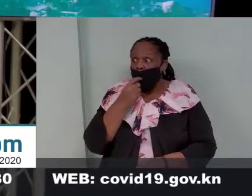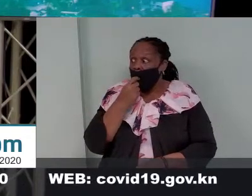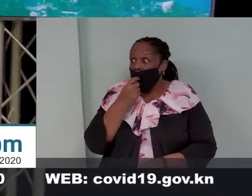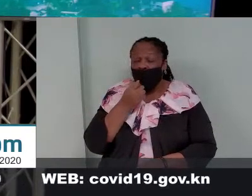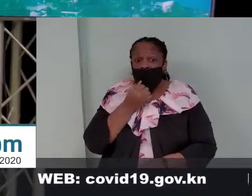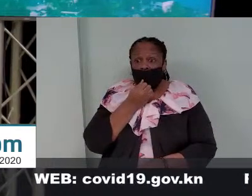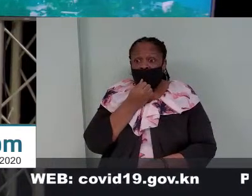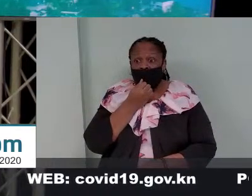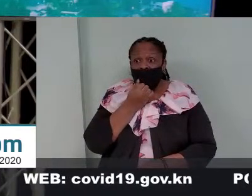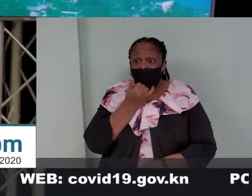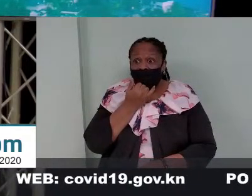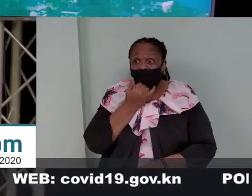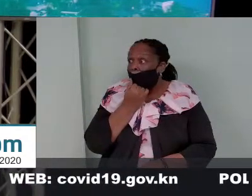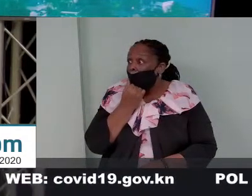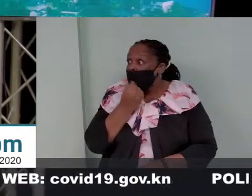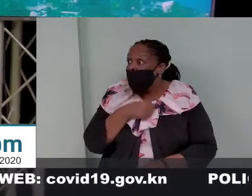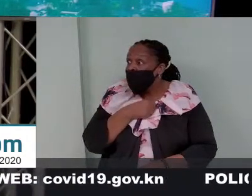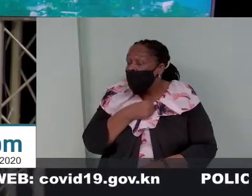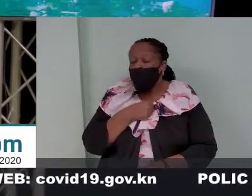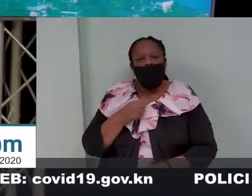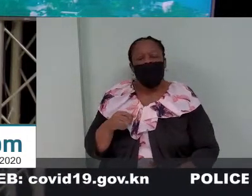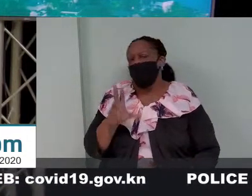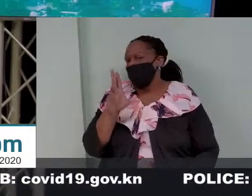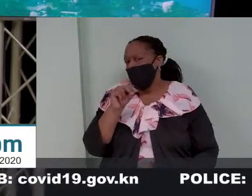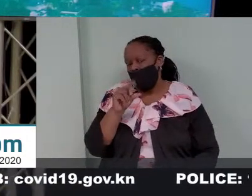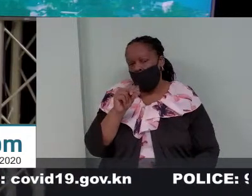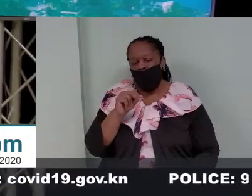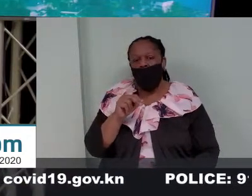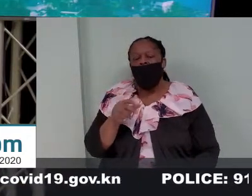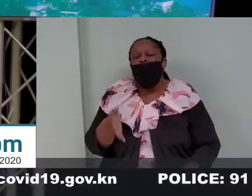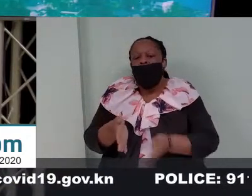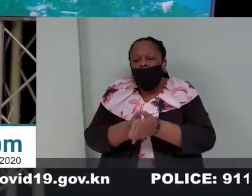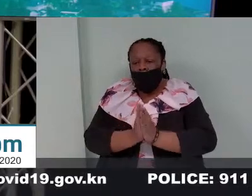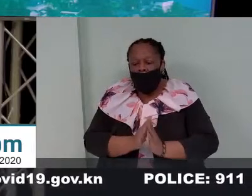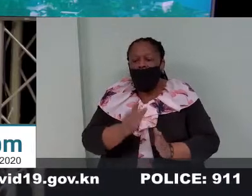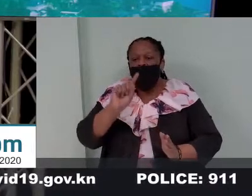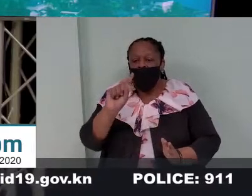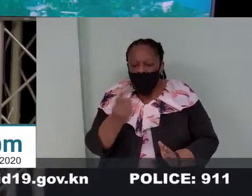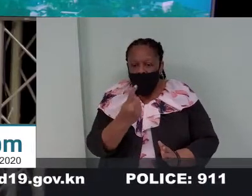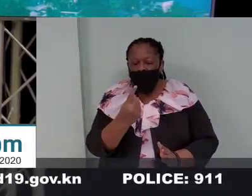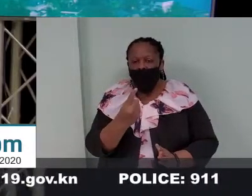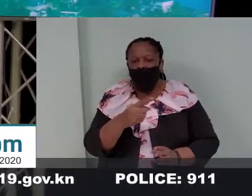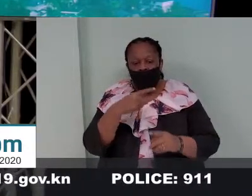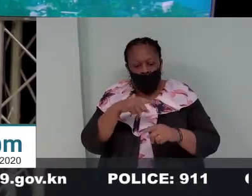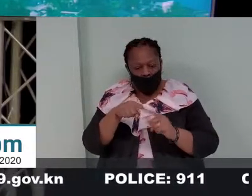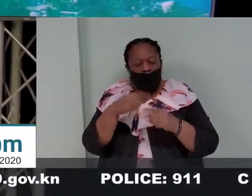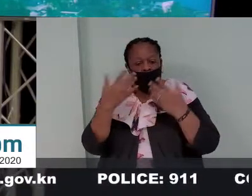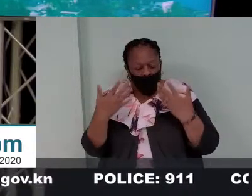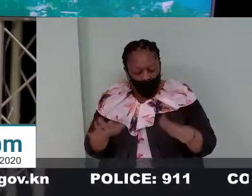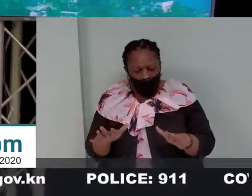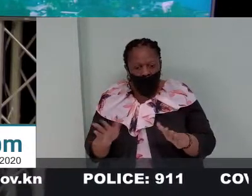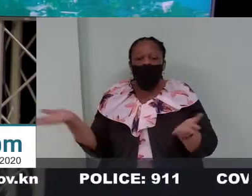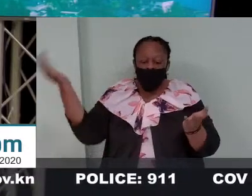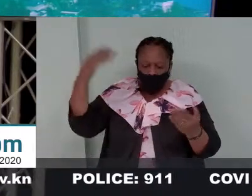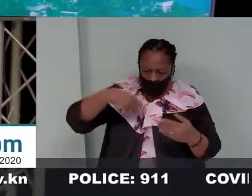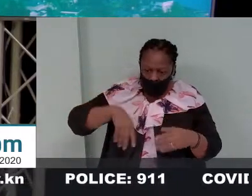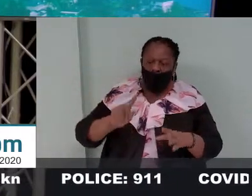Management Agency, the police force, or other relevant agencies for vital and